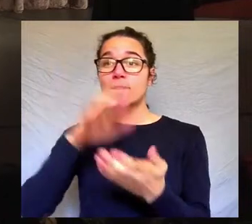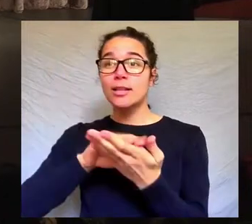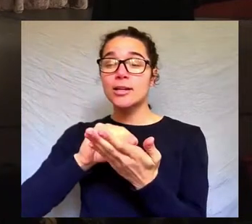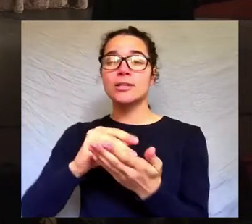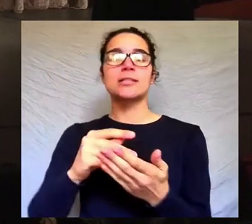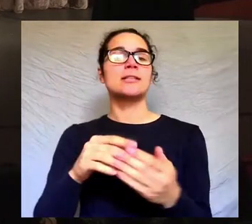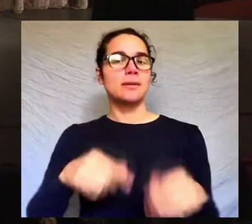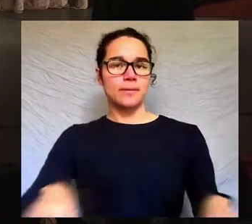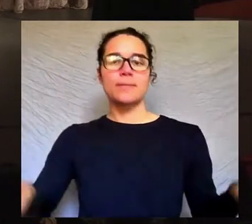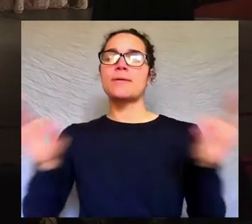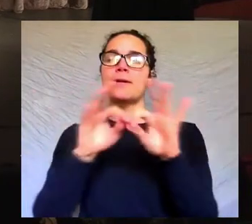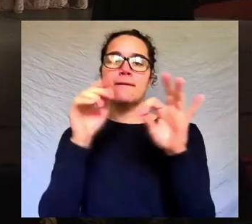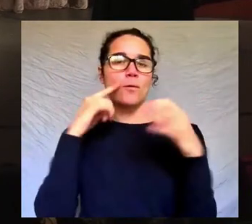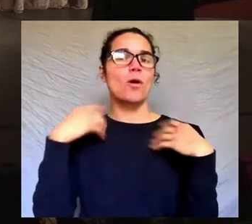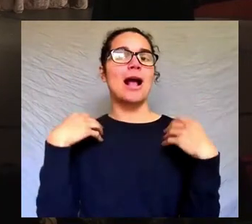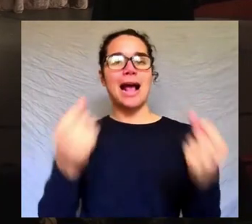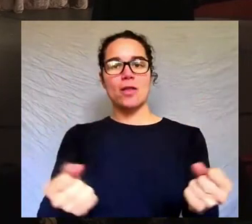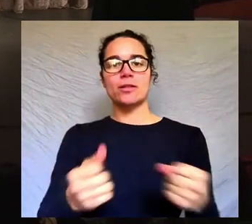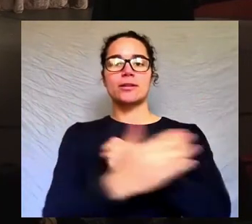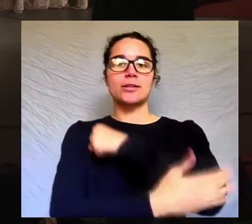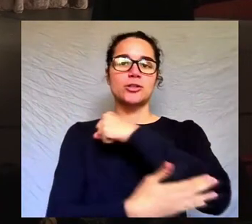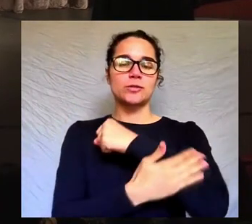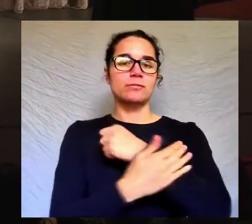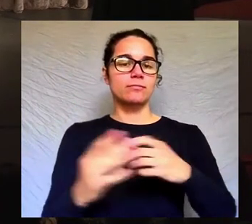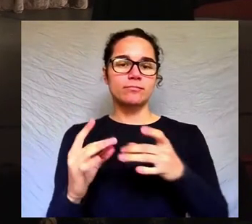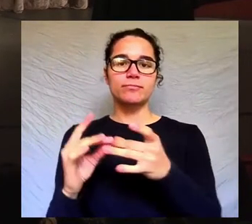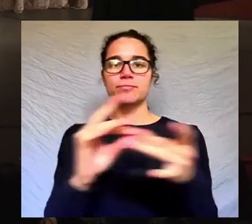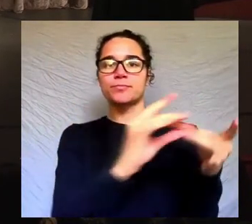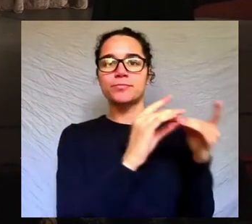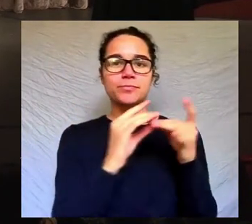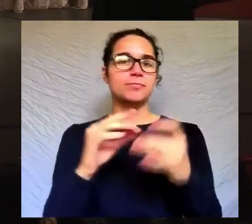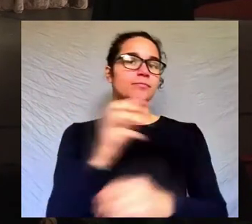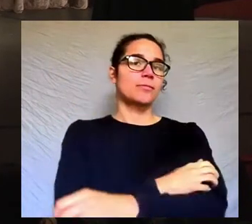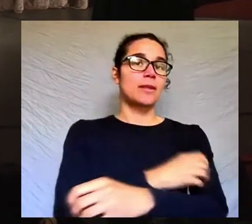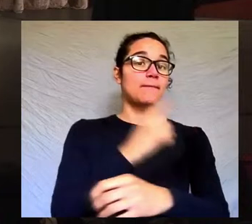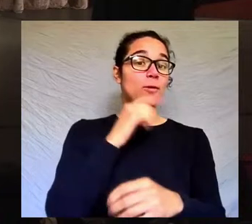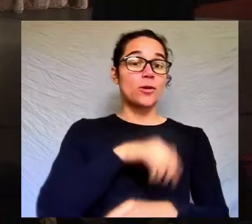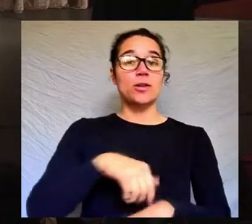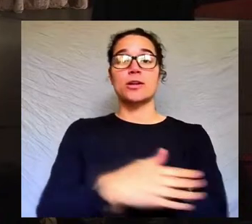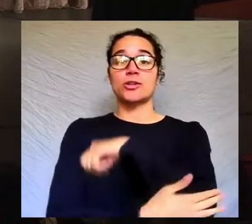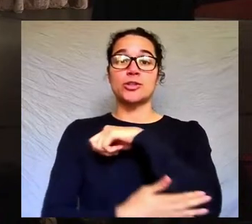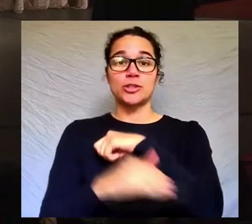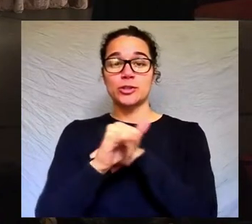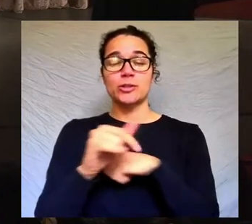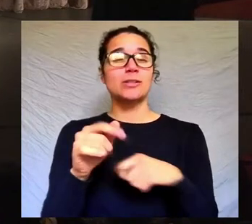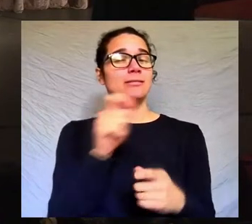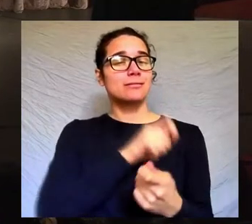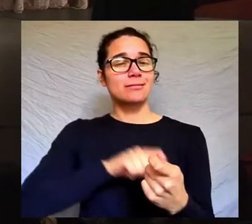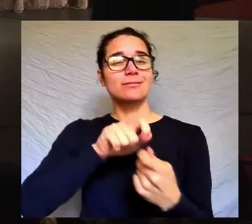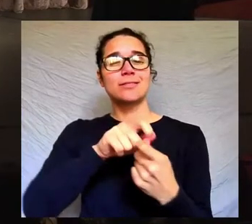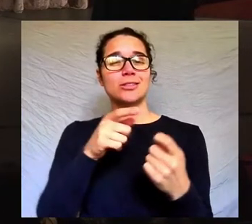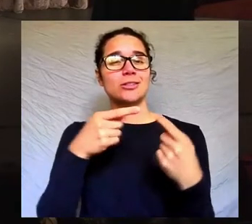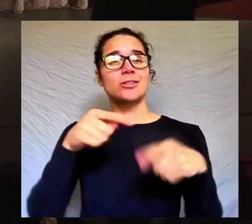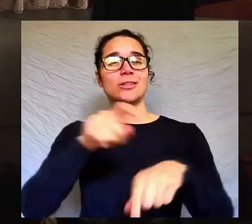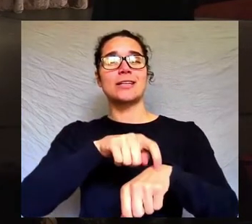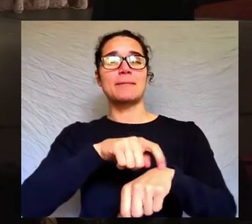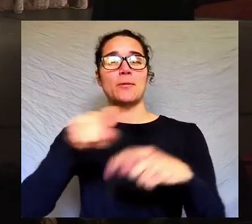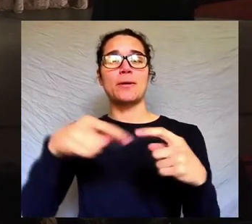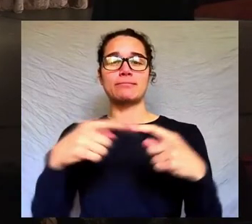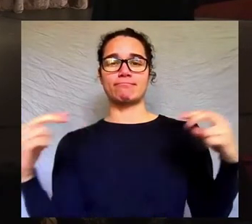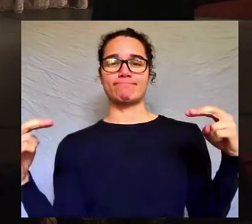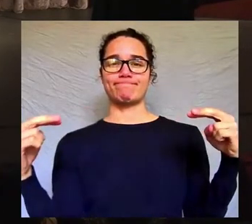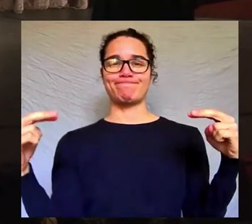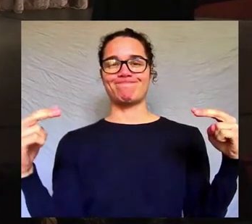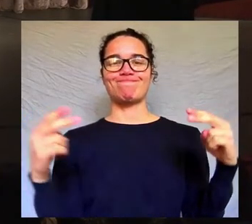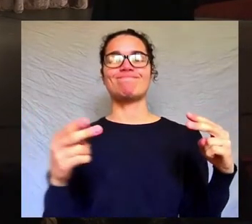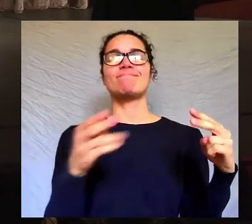unifying force for our country, particularly during times of deep division. CPB has a long and proud history of supporting